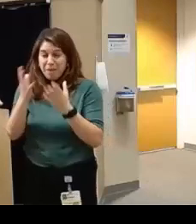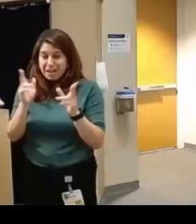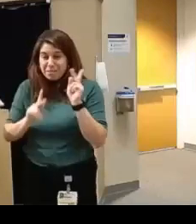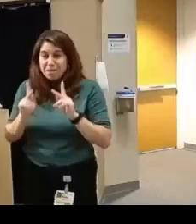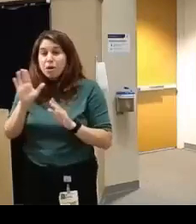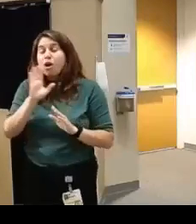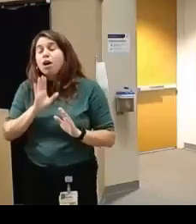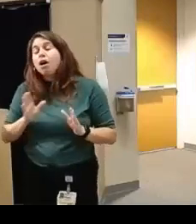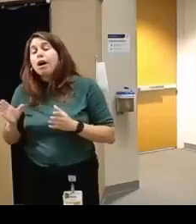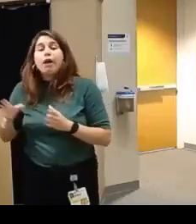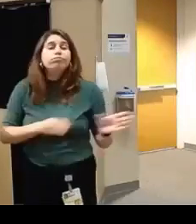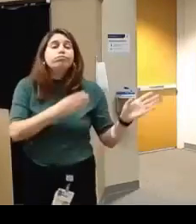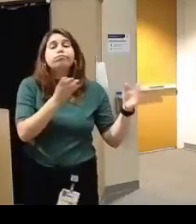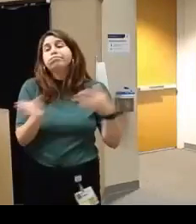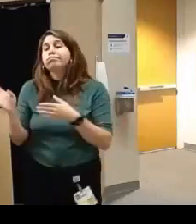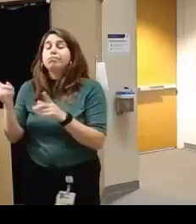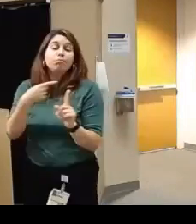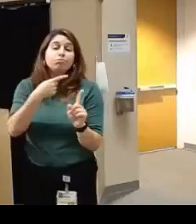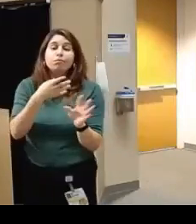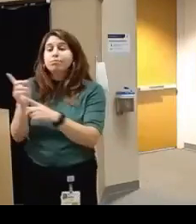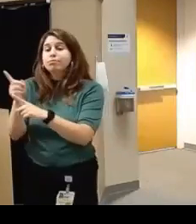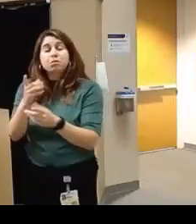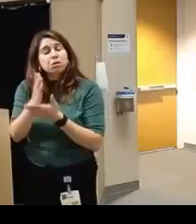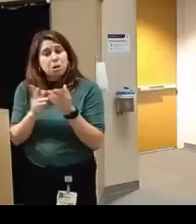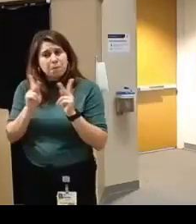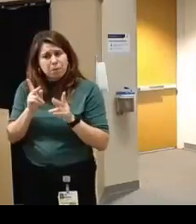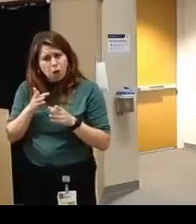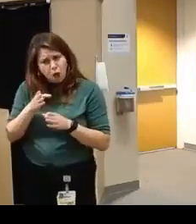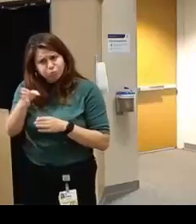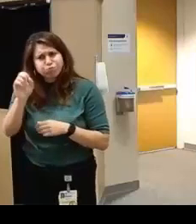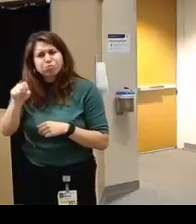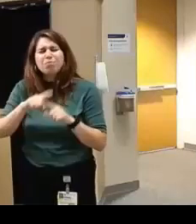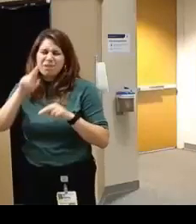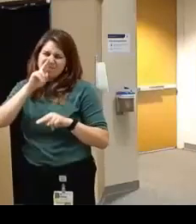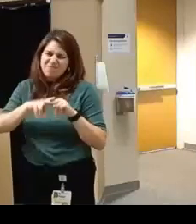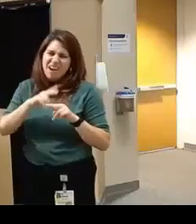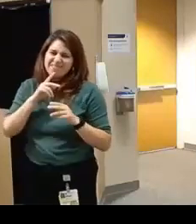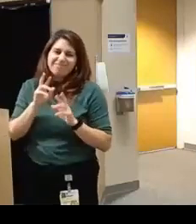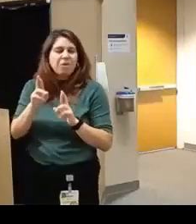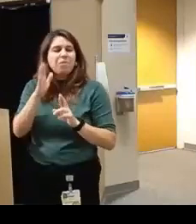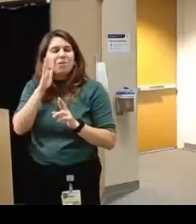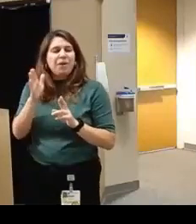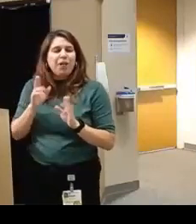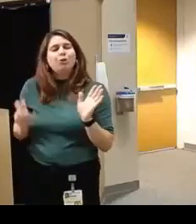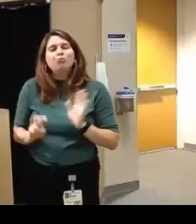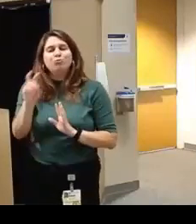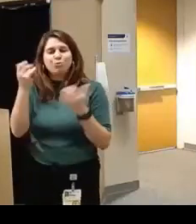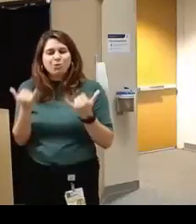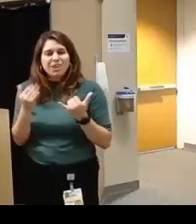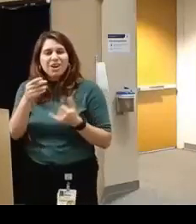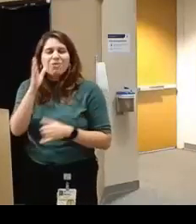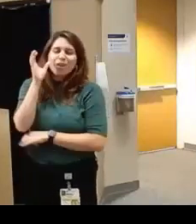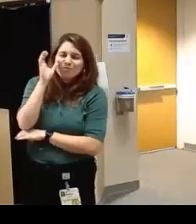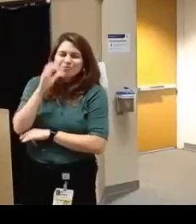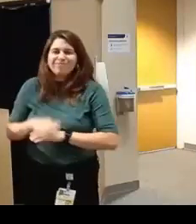There are some people who go straight forward, but it's a fun path, so hopefully you'll follow along with me. So the goals of